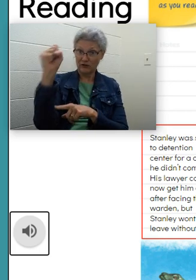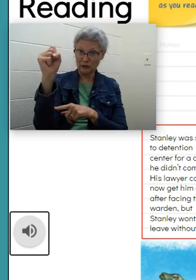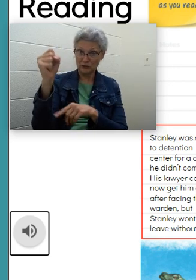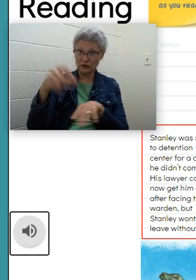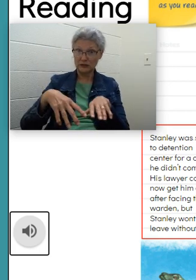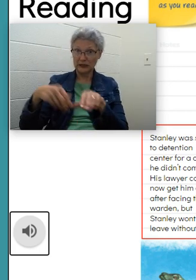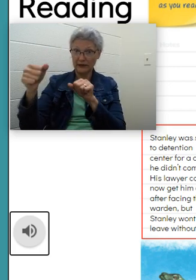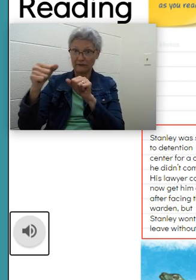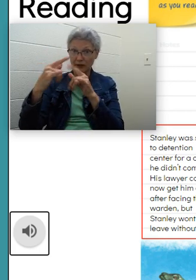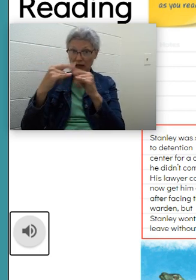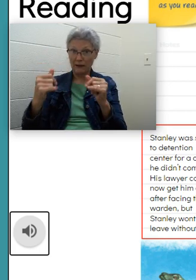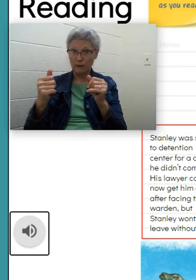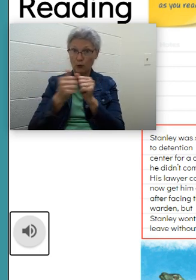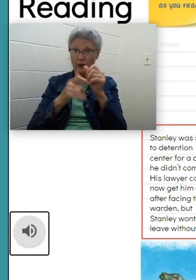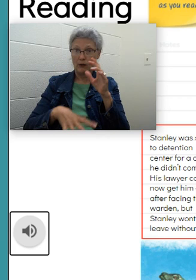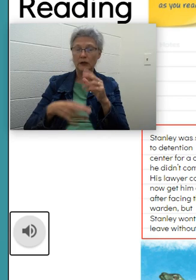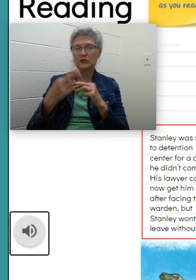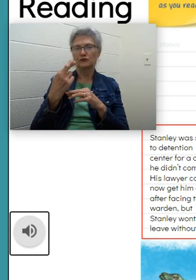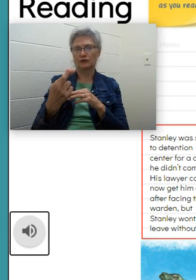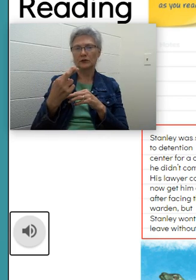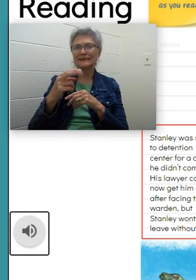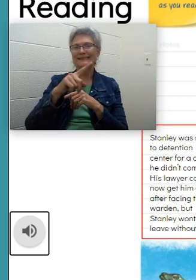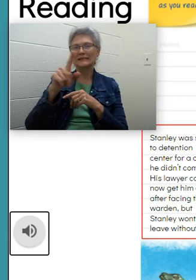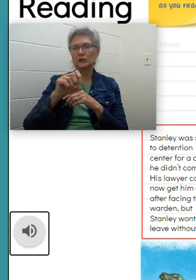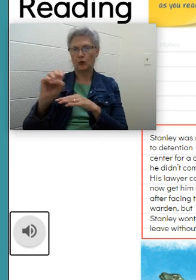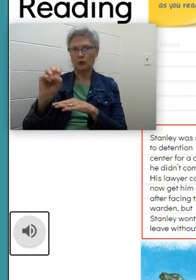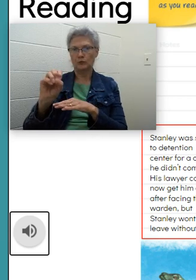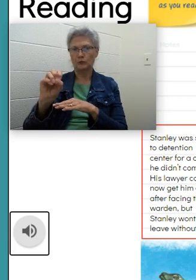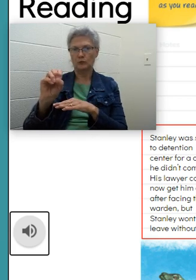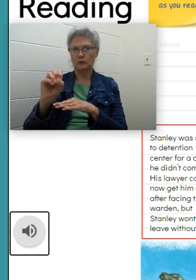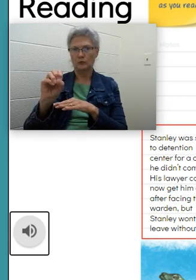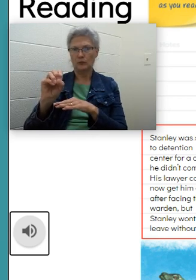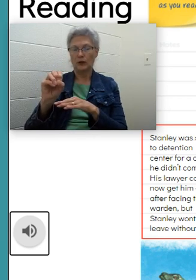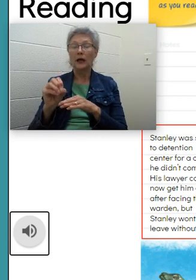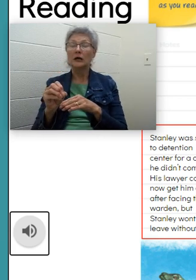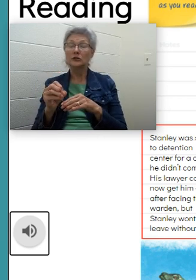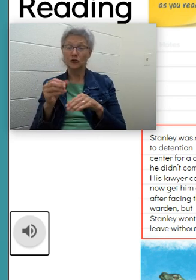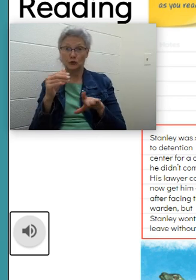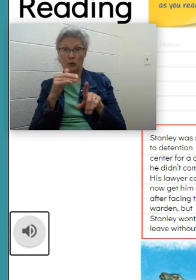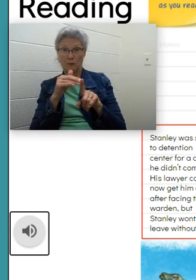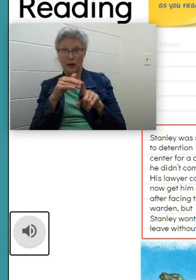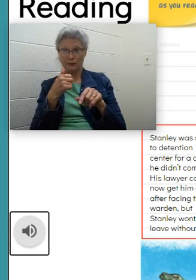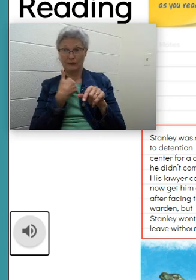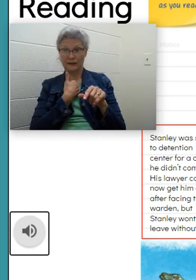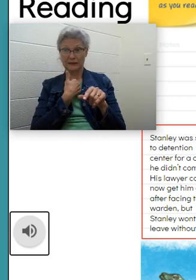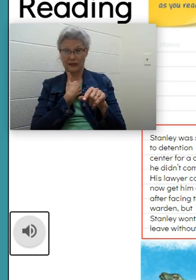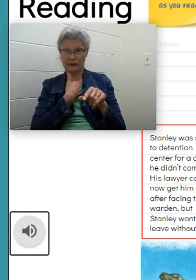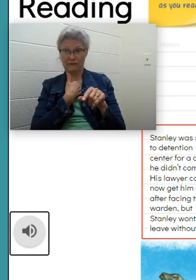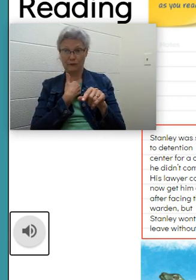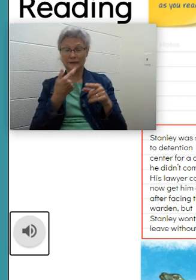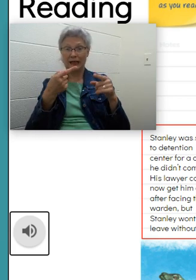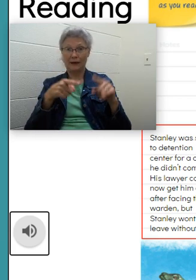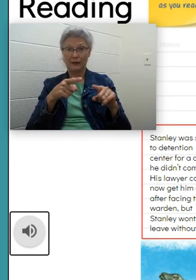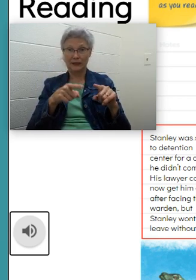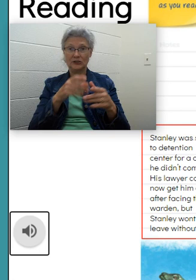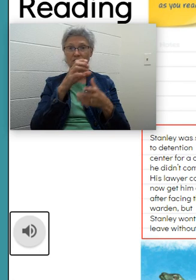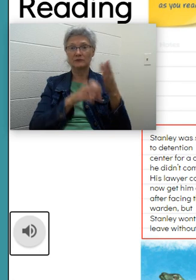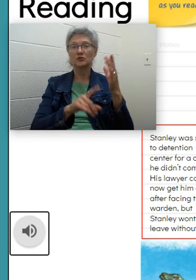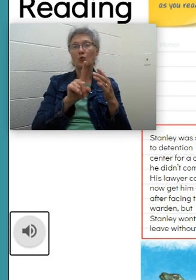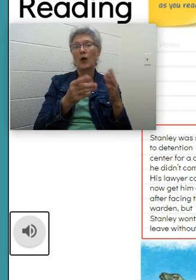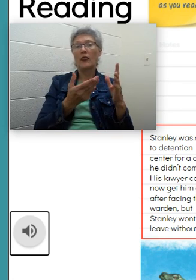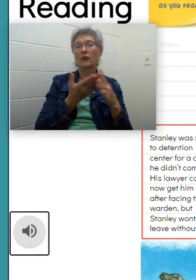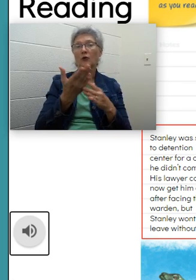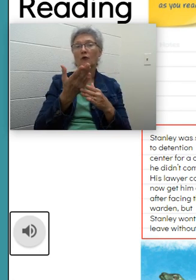leave the camp without Zero. So off to the side, just to remind myself of what's been going on in chapters 1 through